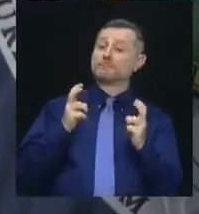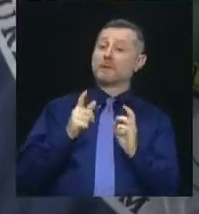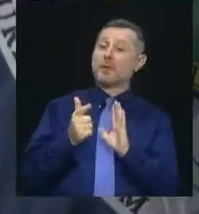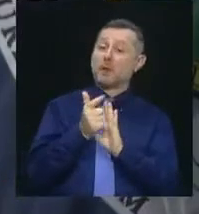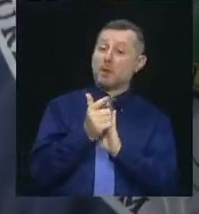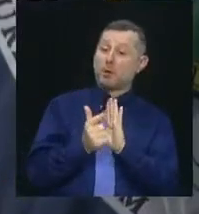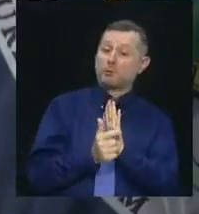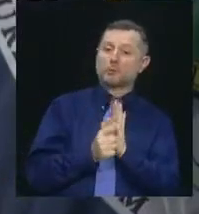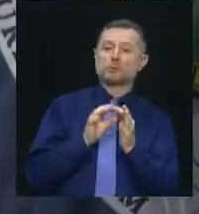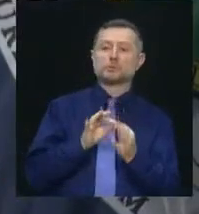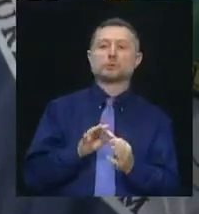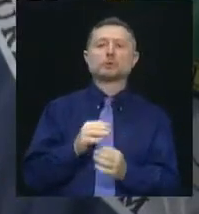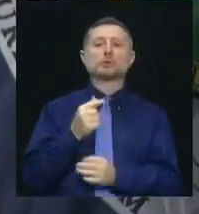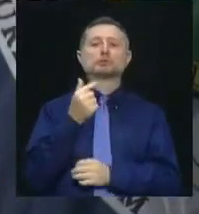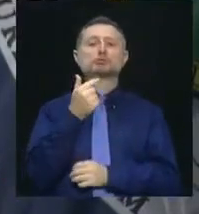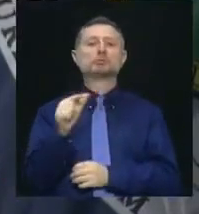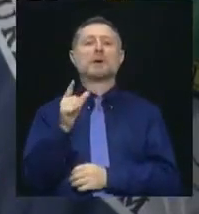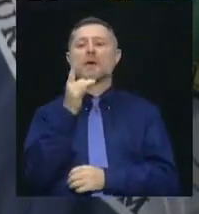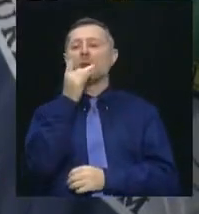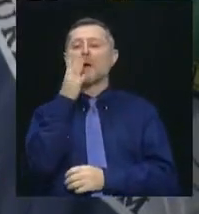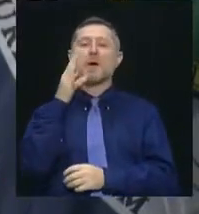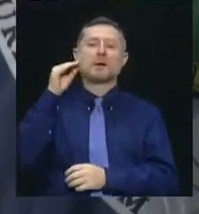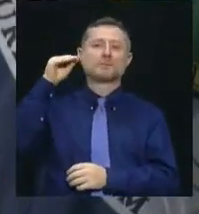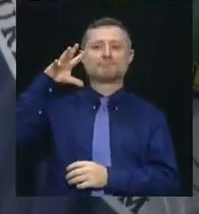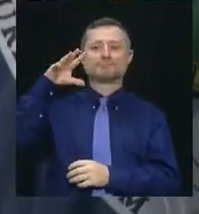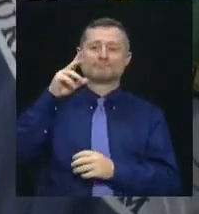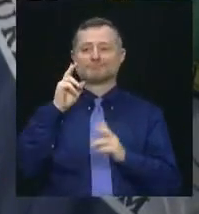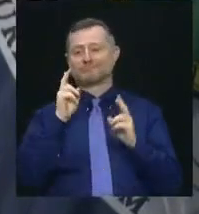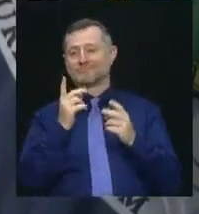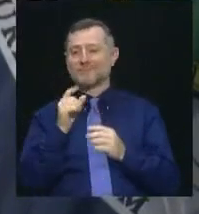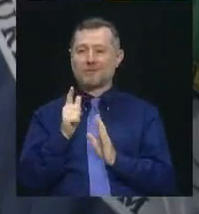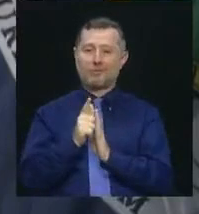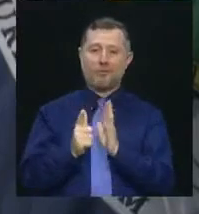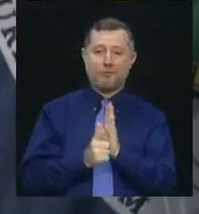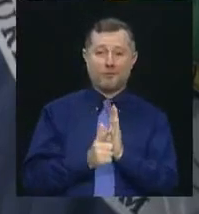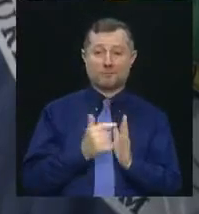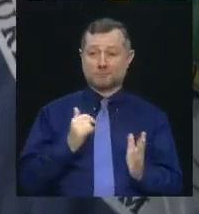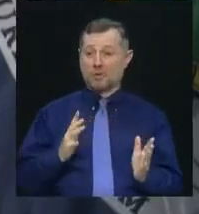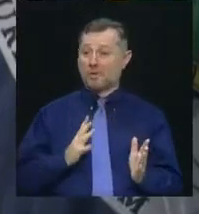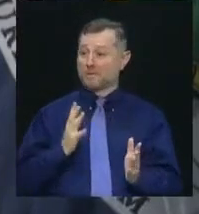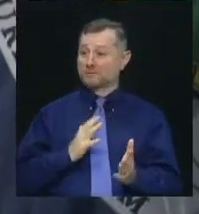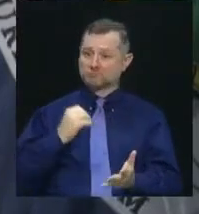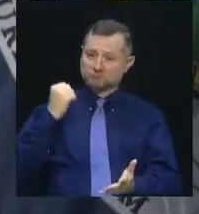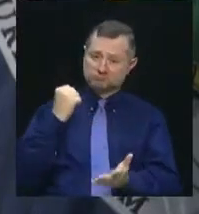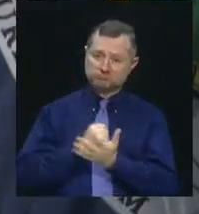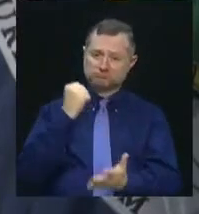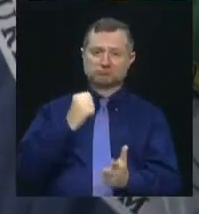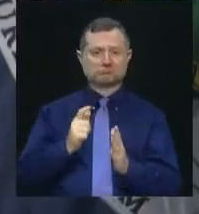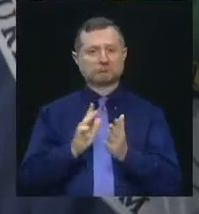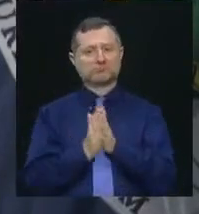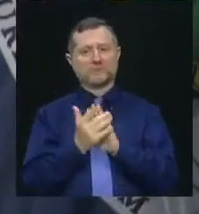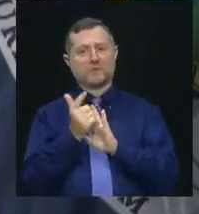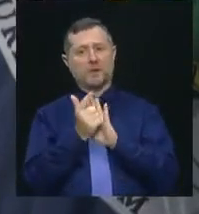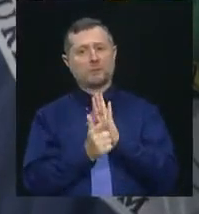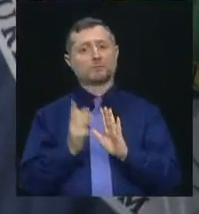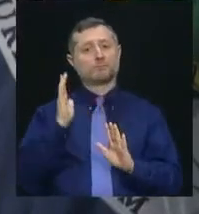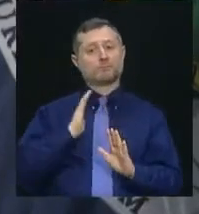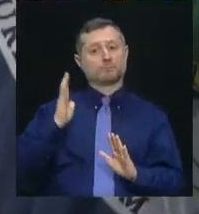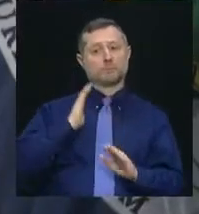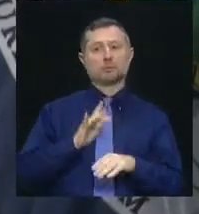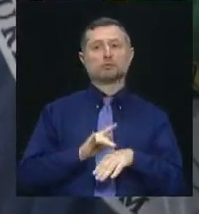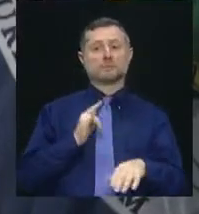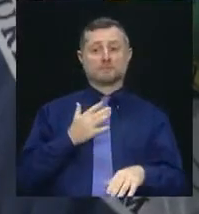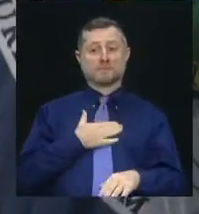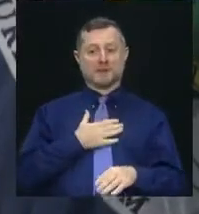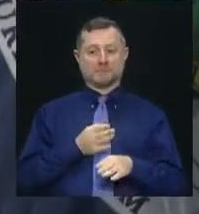land, something that early on in my career as a county clerk, I had taken a position that has now evolved,